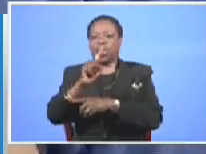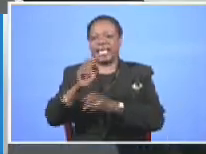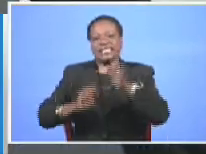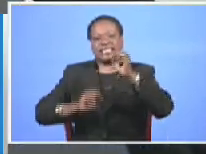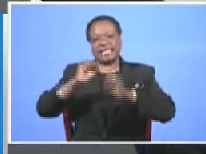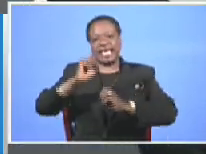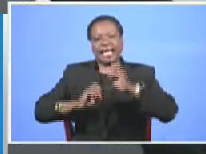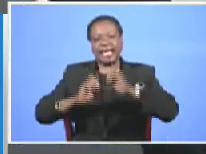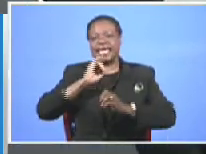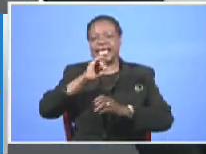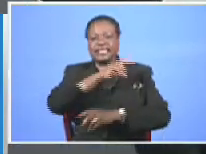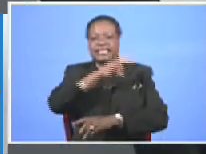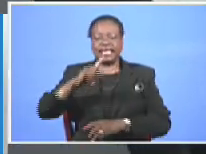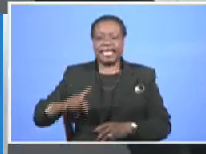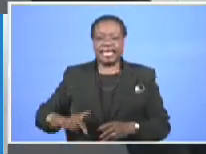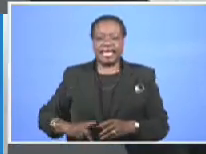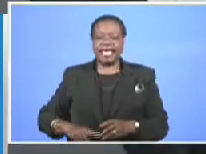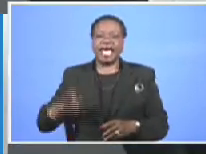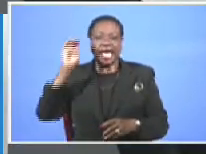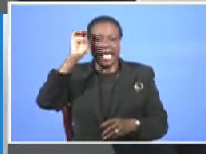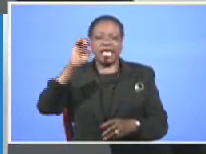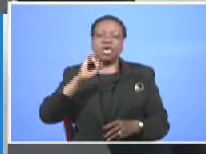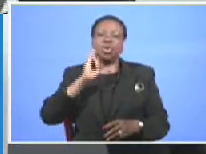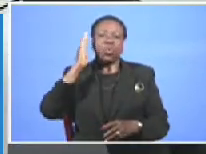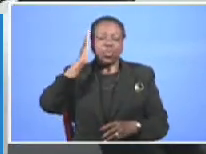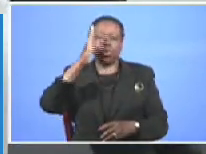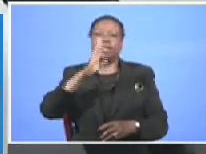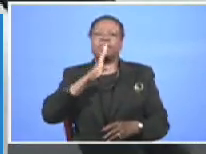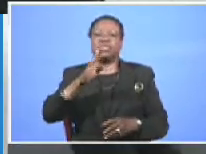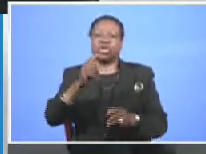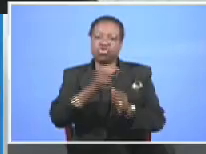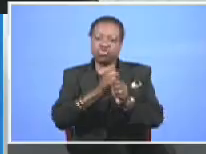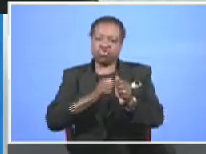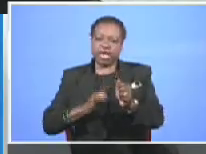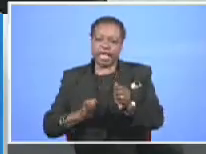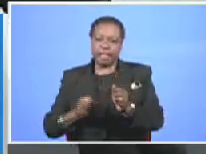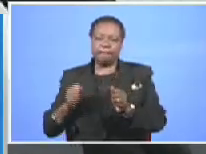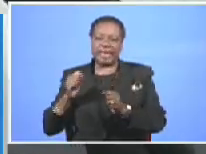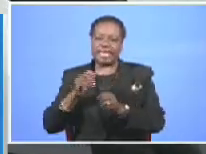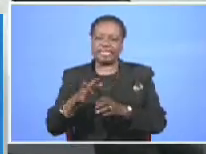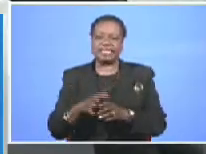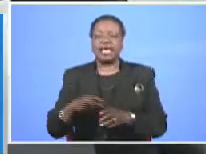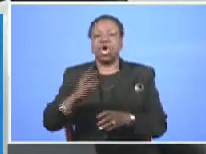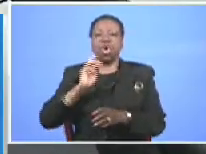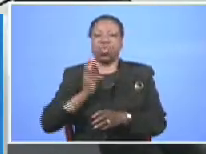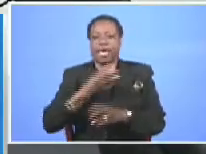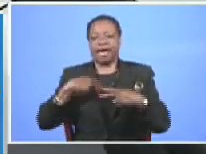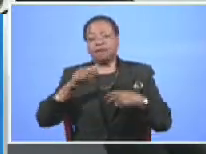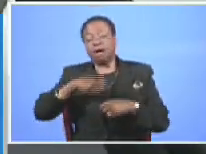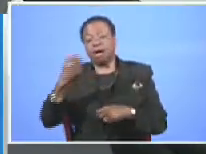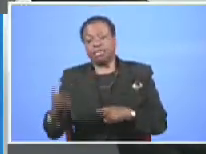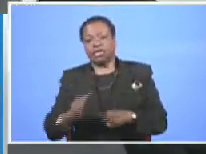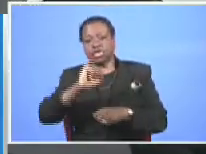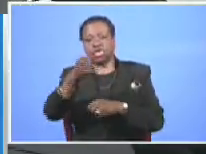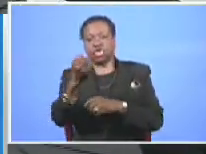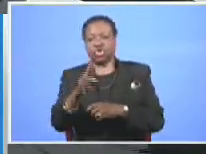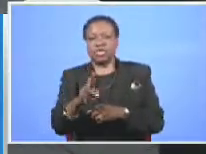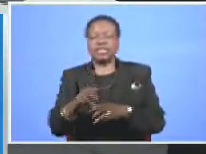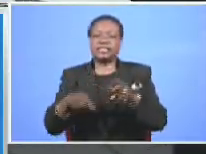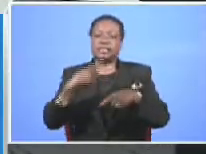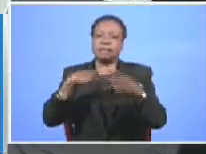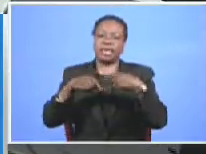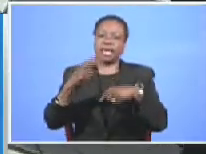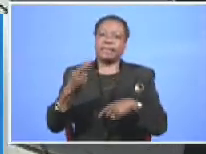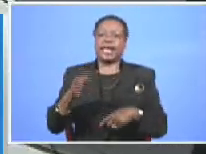opportunity. He's going to be the trailblazers. We have other juniors coming up the ranks, and I'm sure they definitely going to want to follow